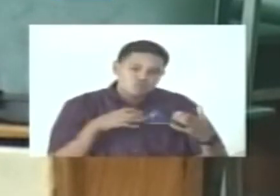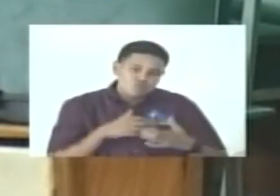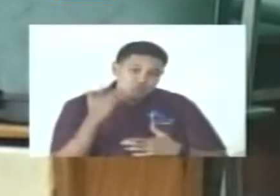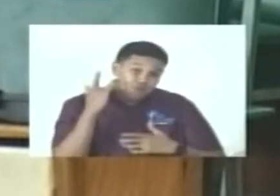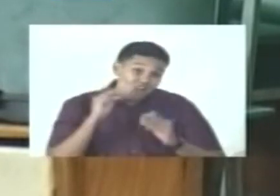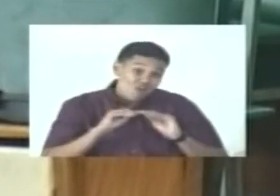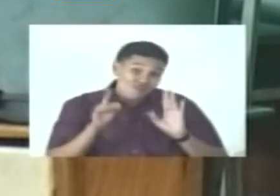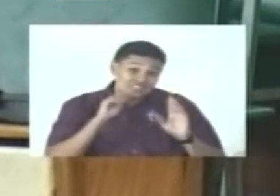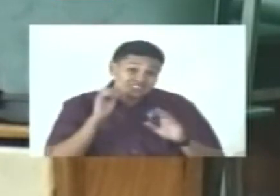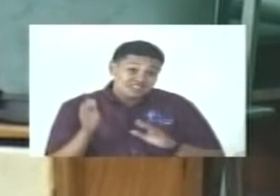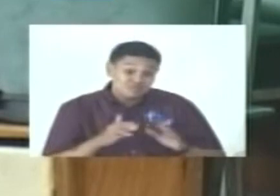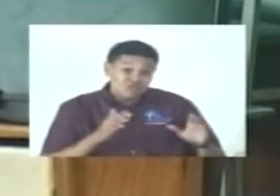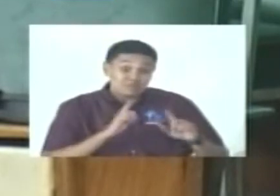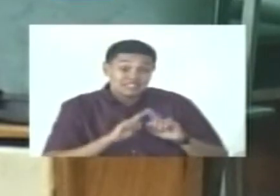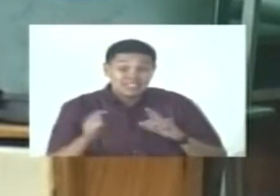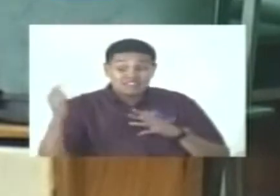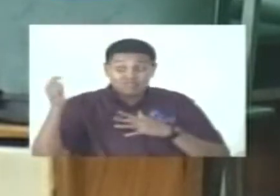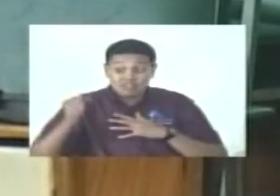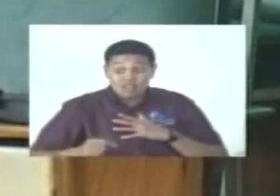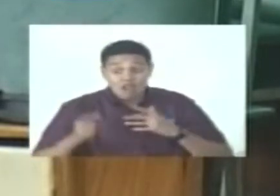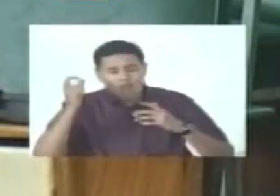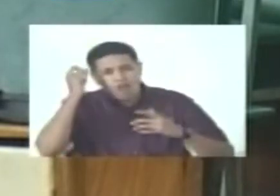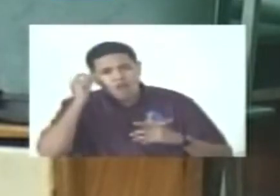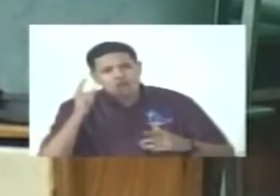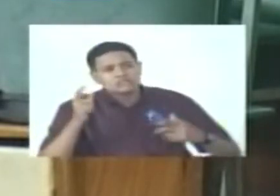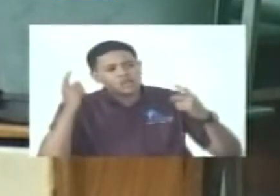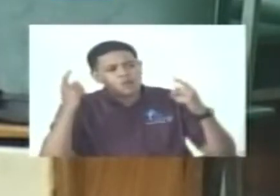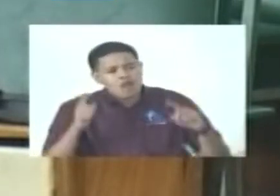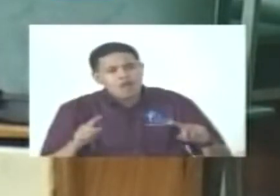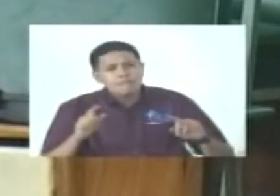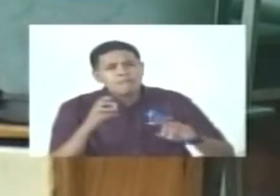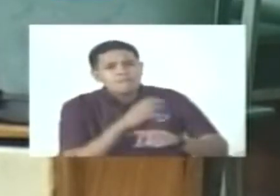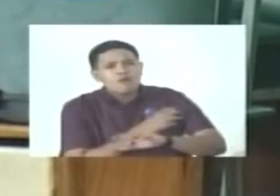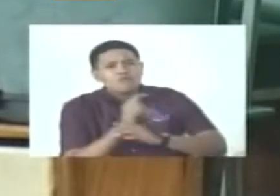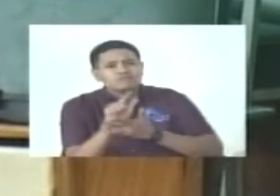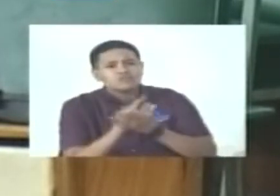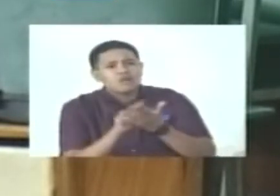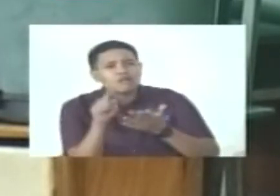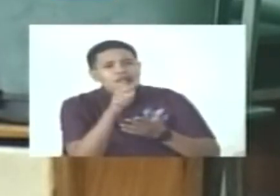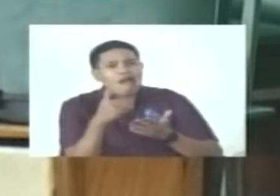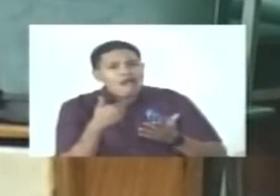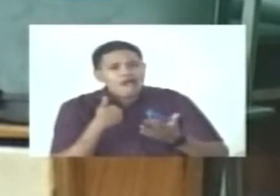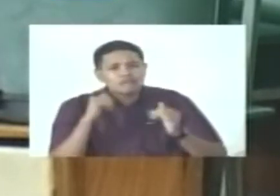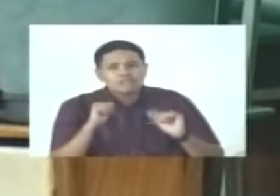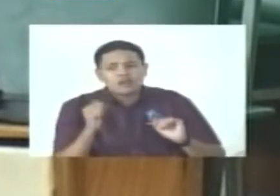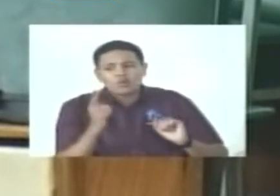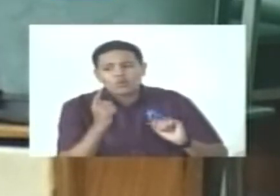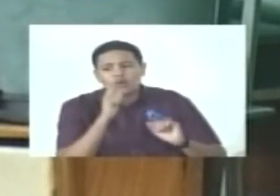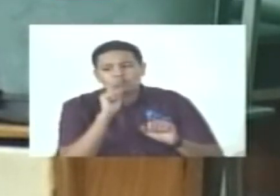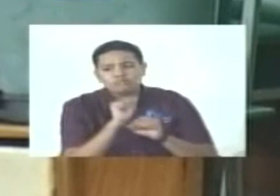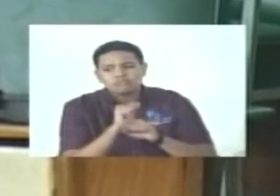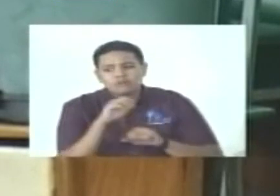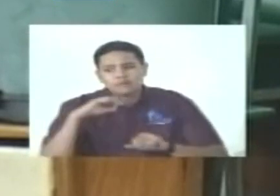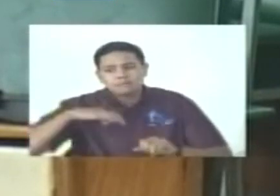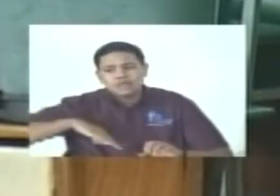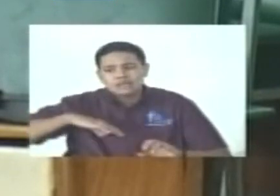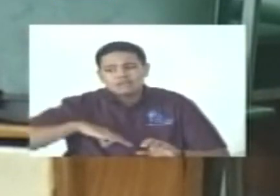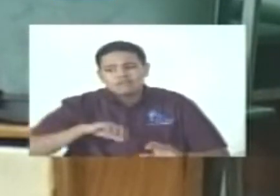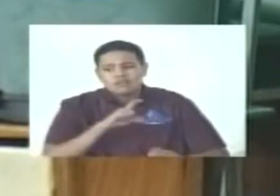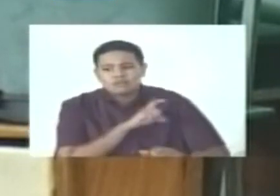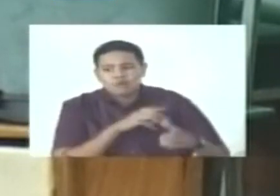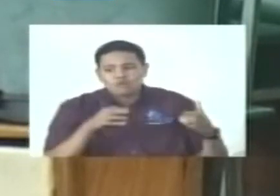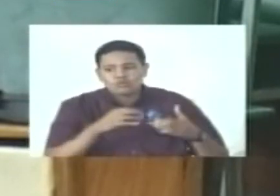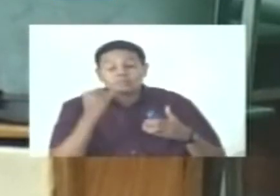in the preparation of cases and understanding the very laws that, the powers of the laws that they have, it can only benefit the constabulary force if they have